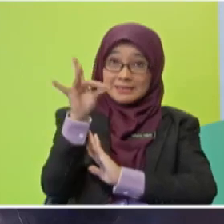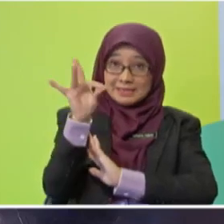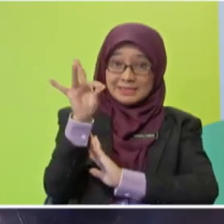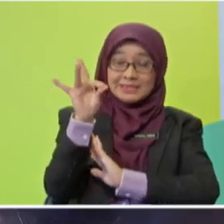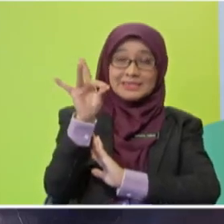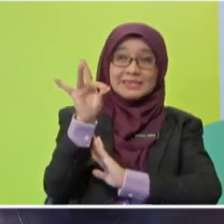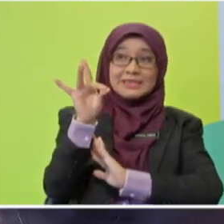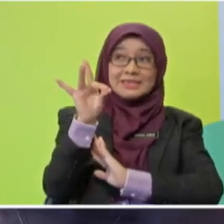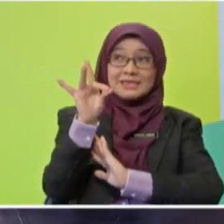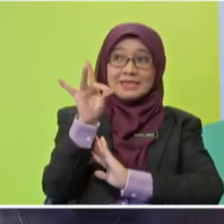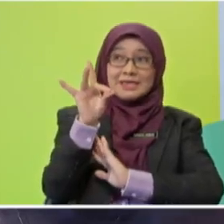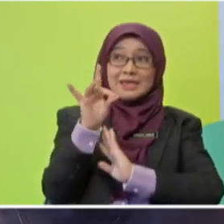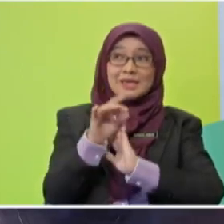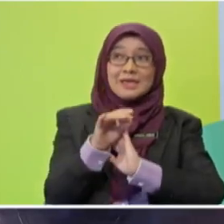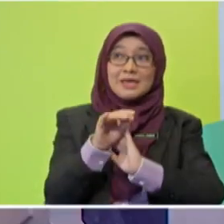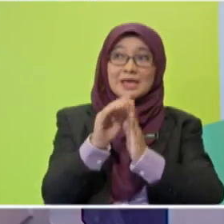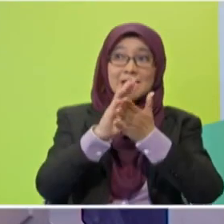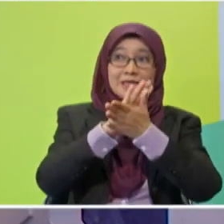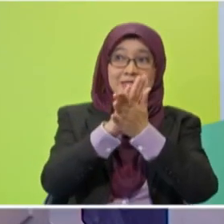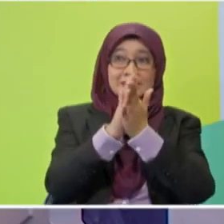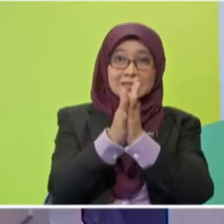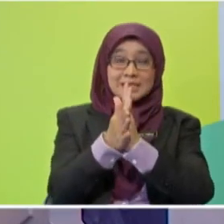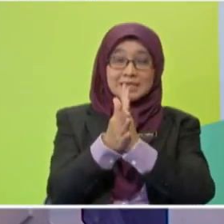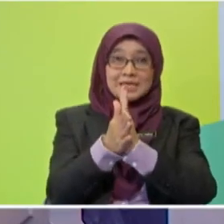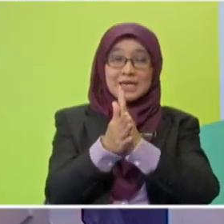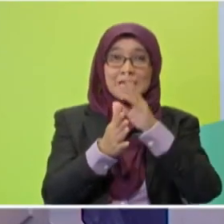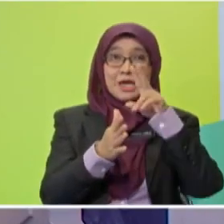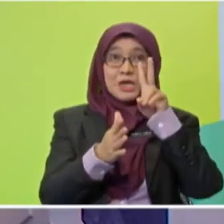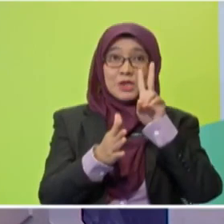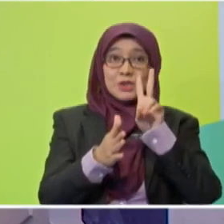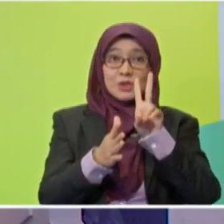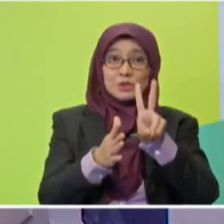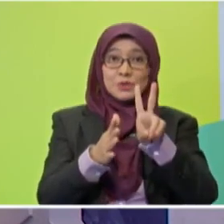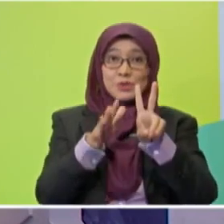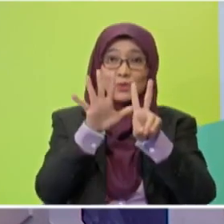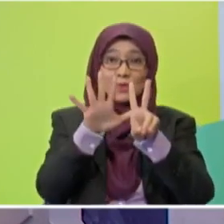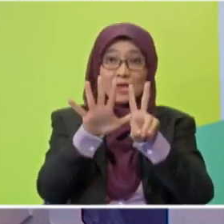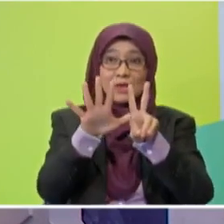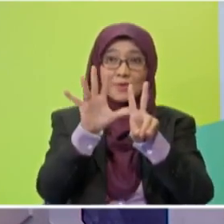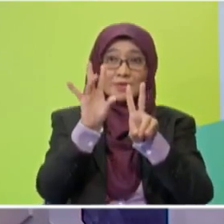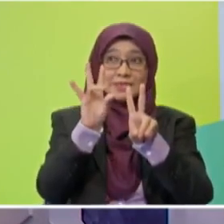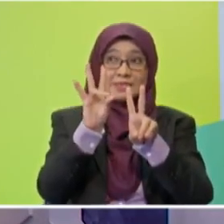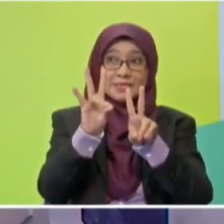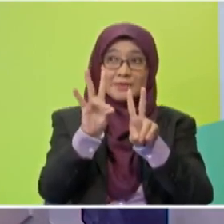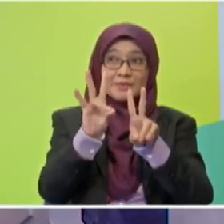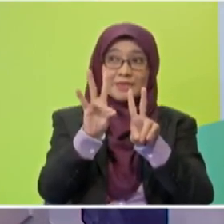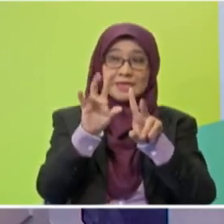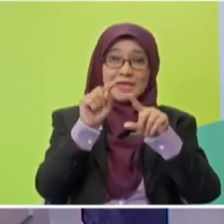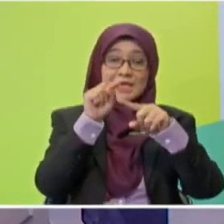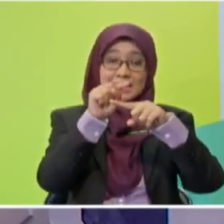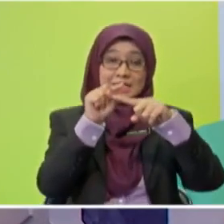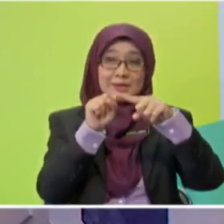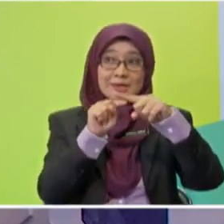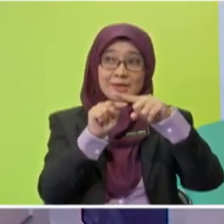25.74. Here one place, right? So here also we move one place. So become 257 divided by 4. Okay, Right. how to